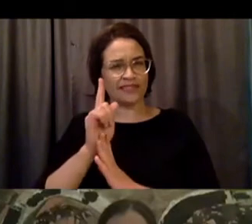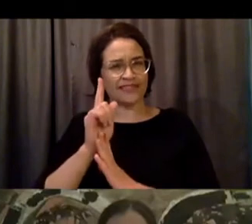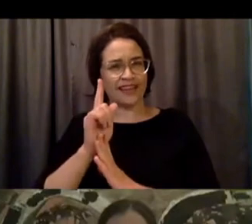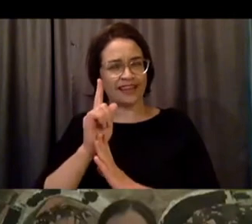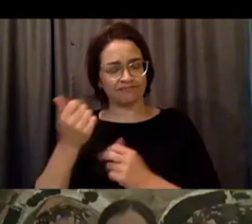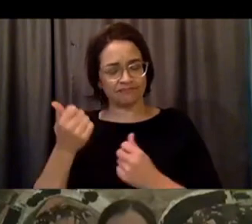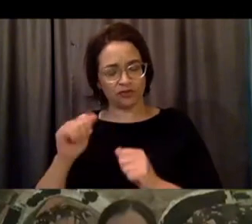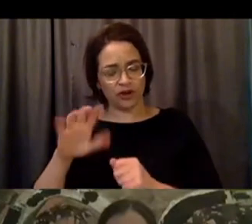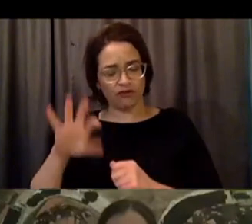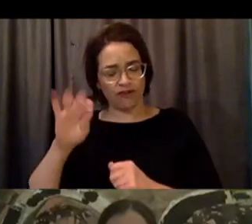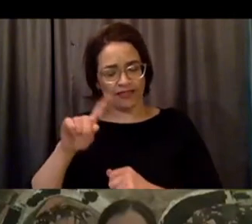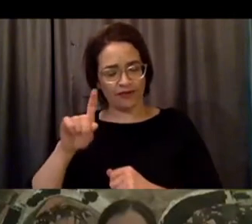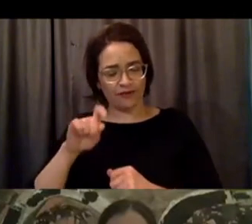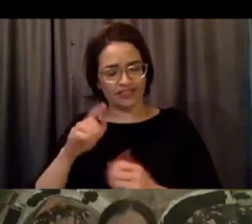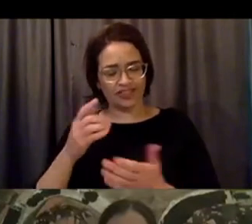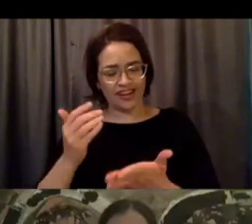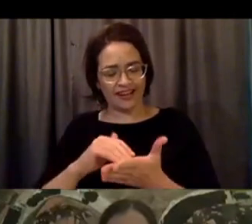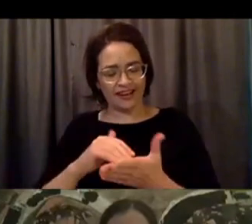Um,